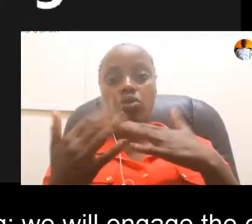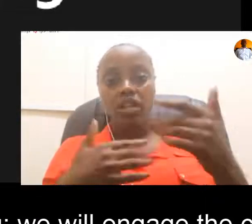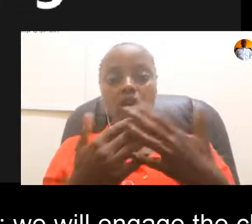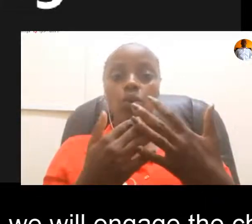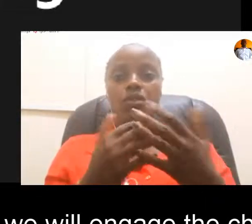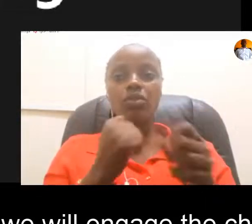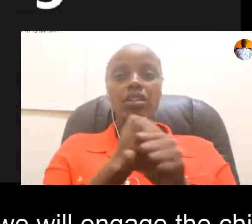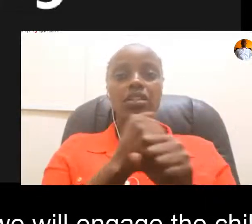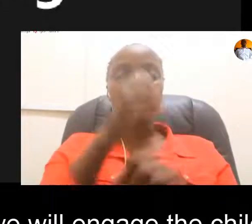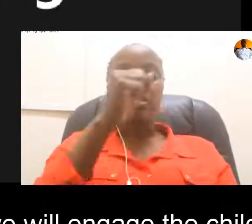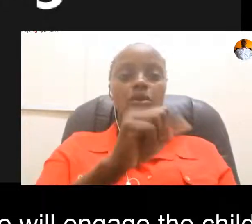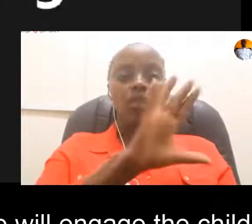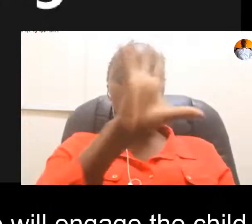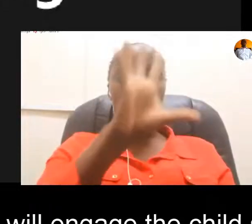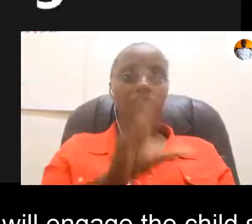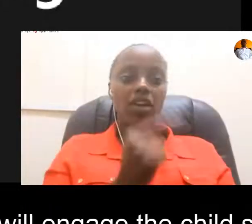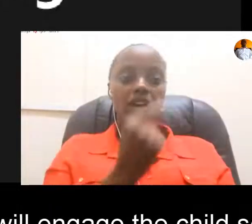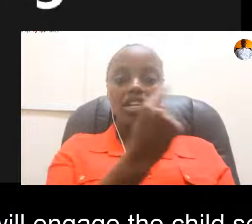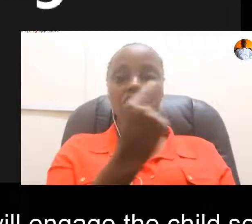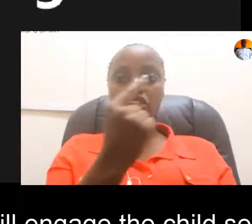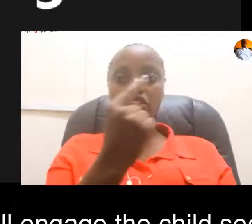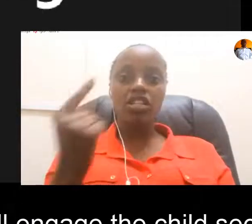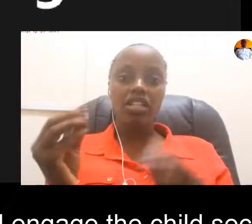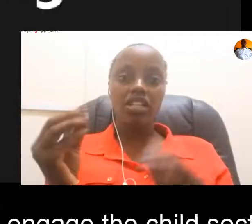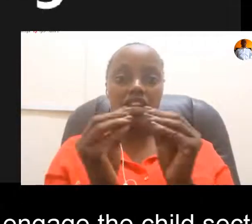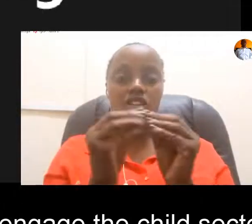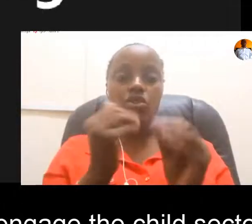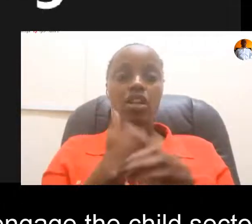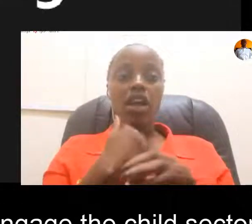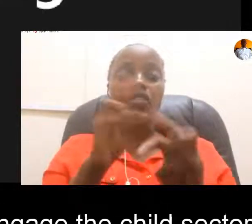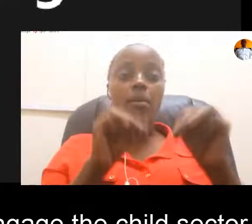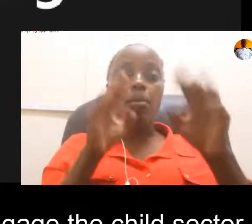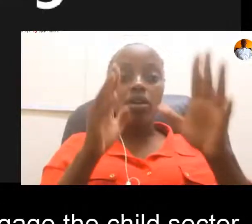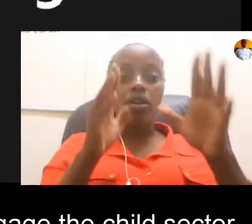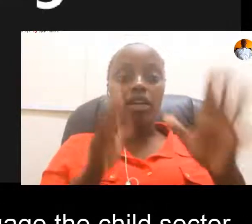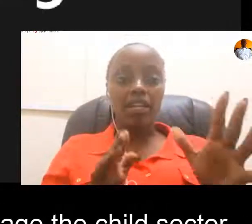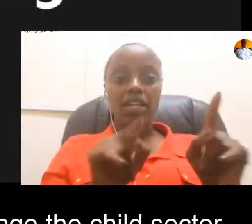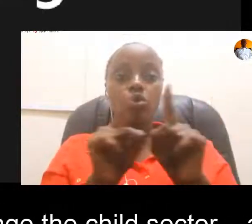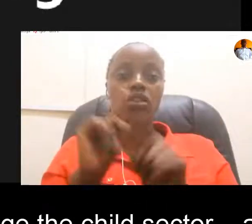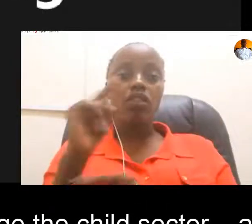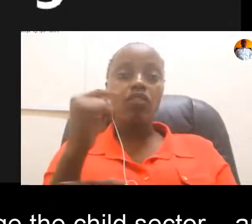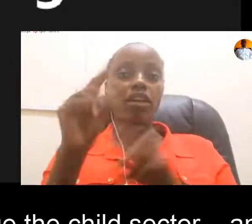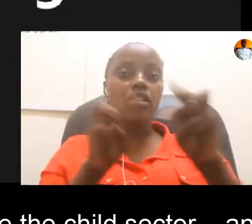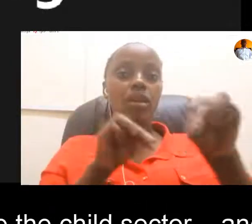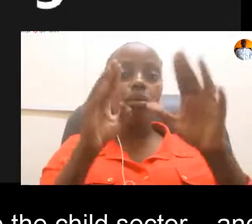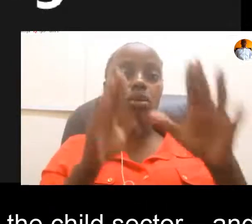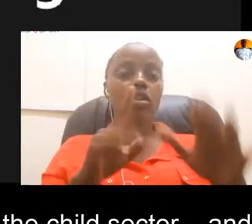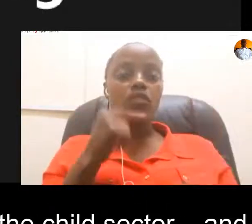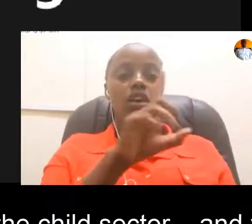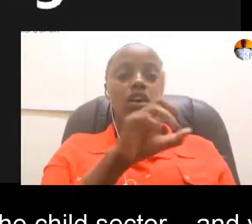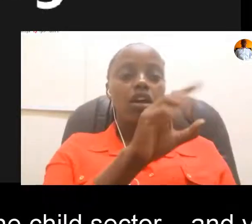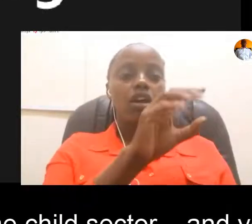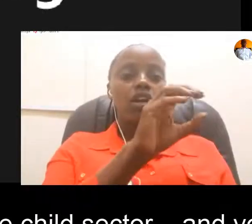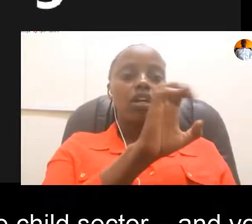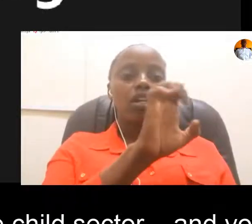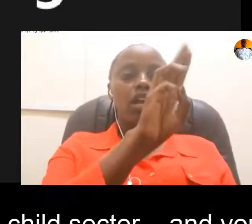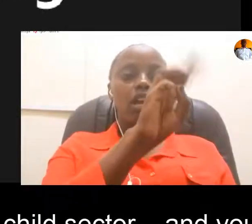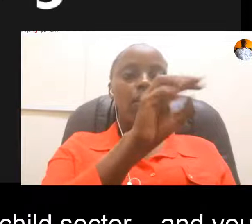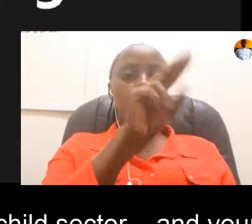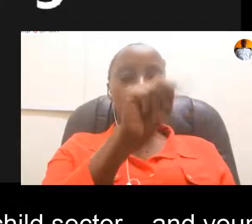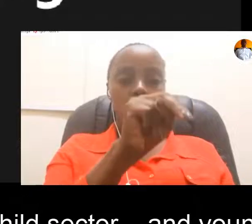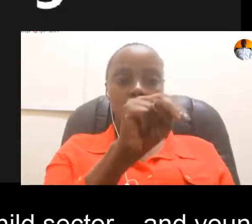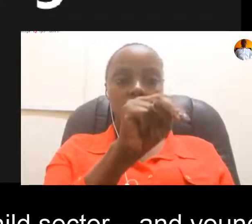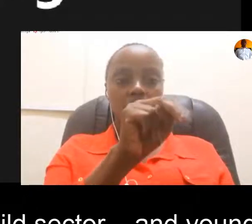So each session will have a moderator. And the first moderator is Damon Wamara. Damon Wamara is the